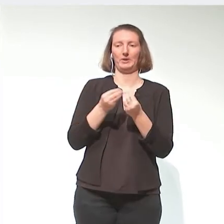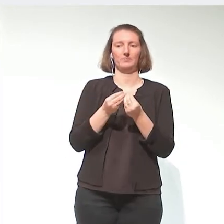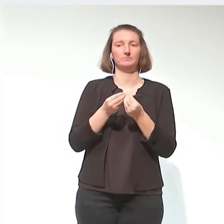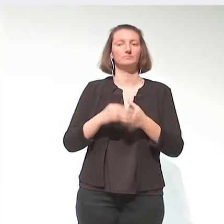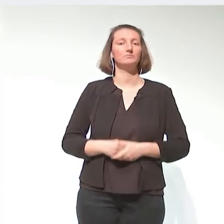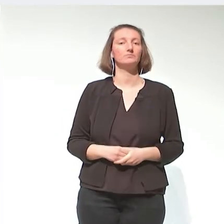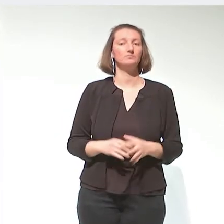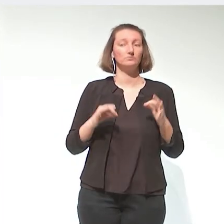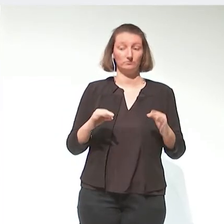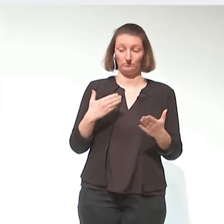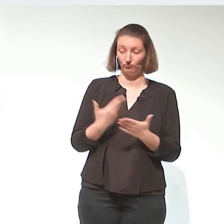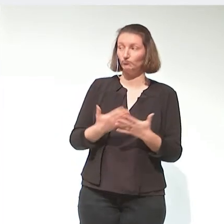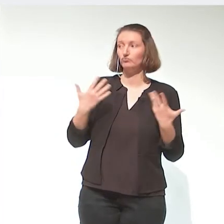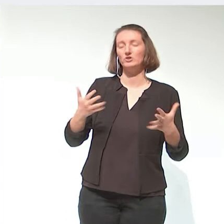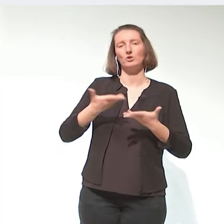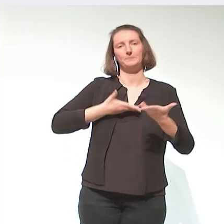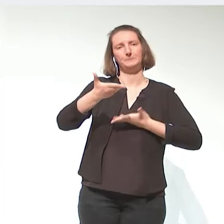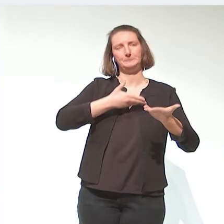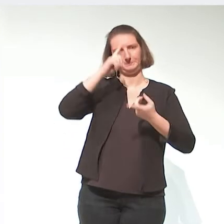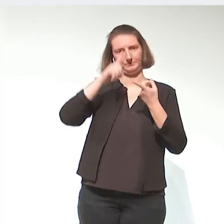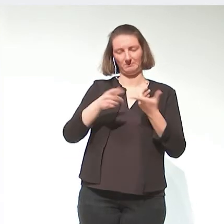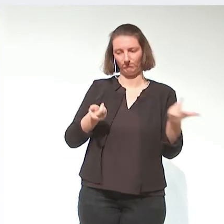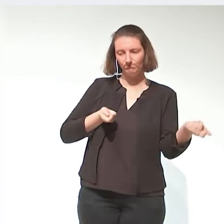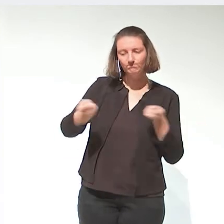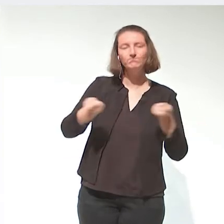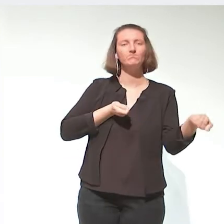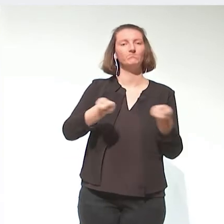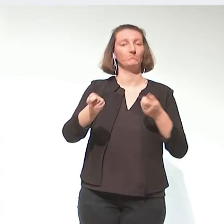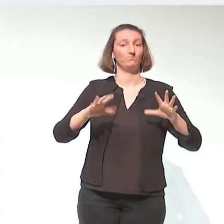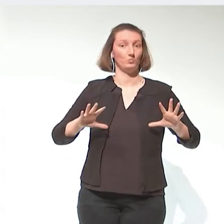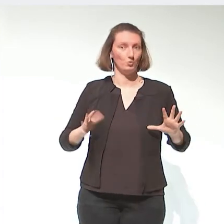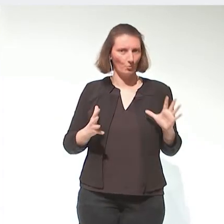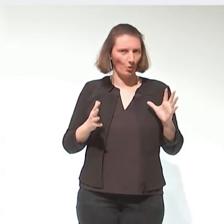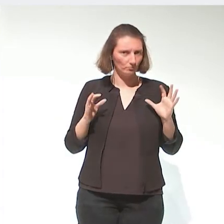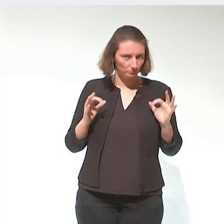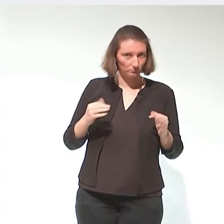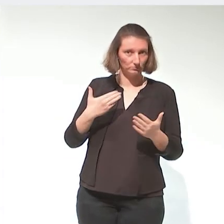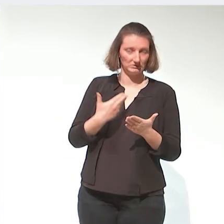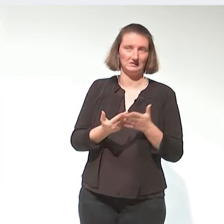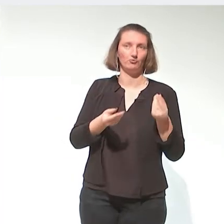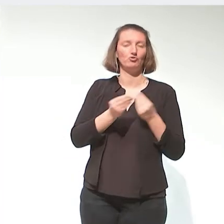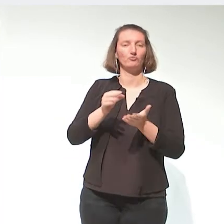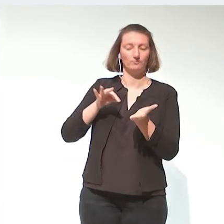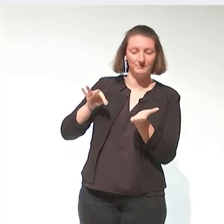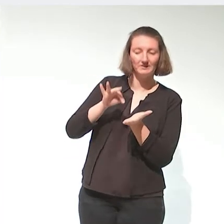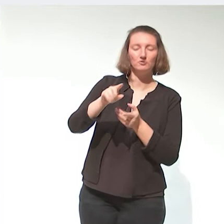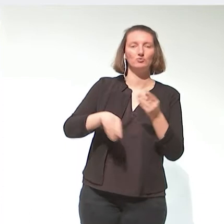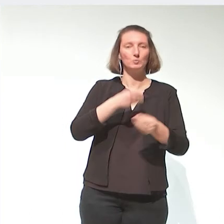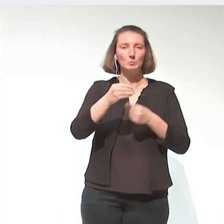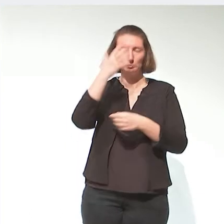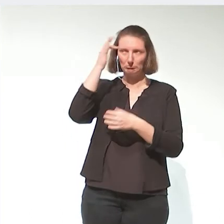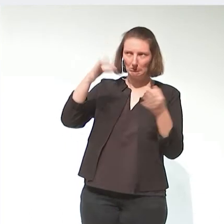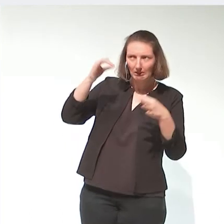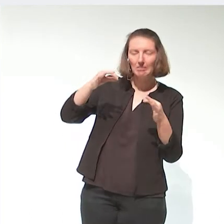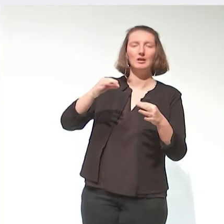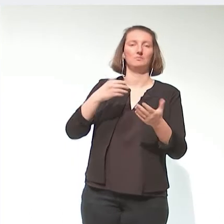bit, make strategies and initiatives more coherent. and that includes all policies and strategies